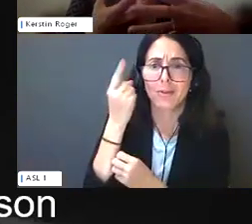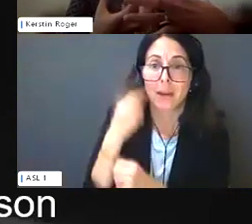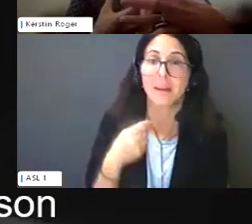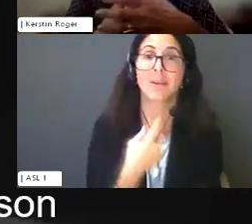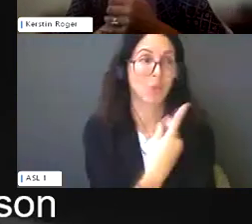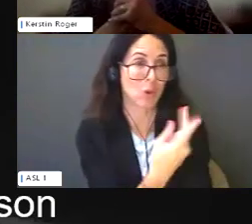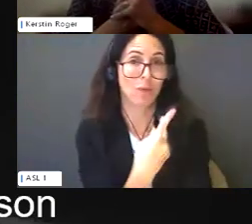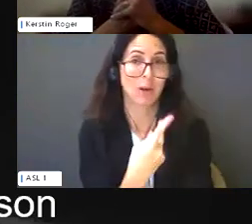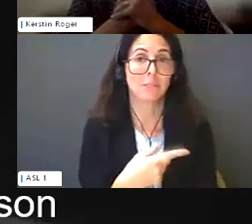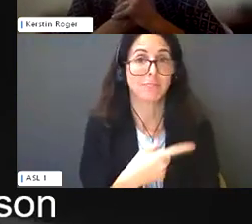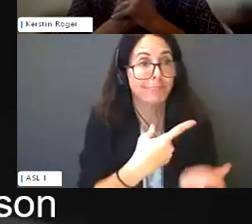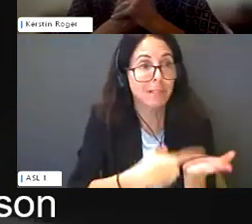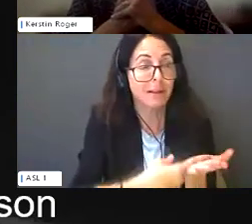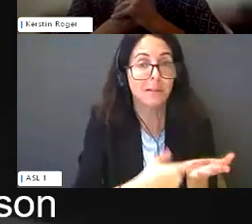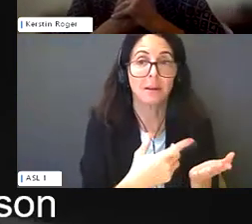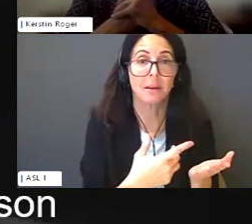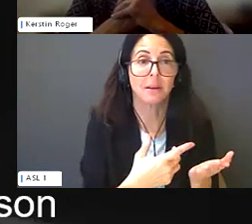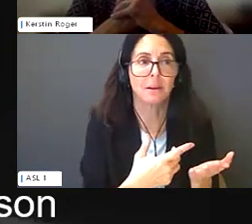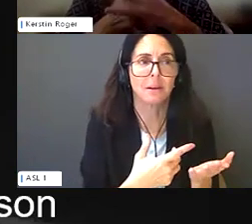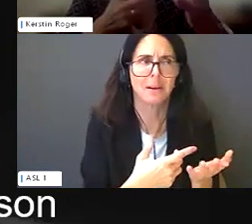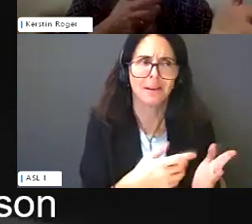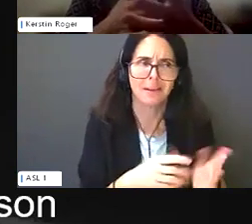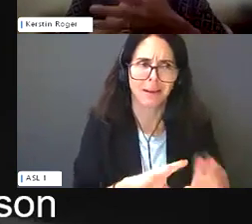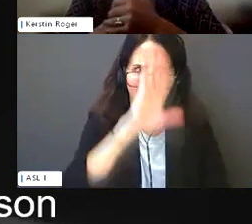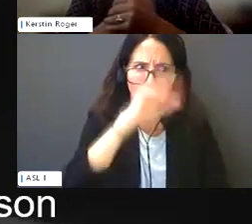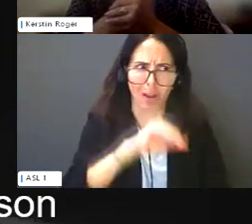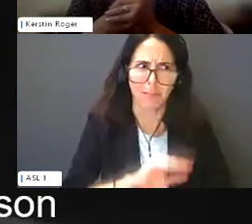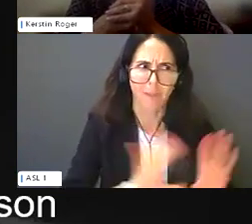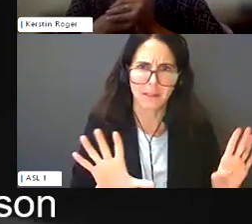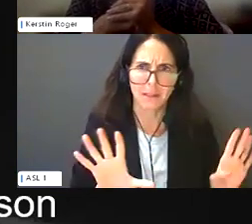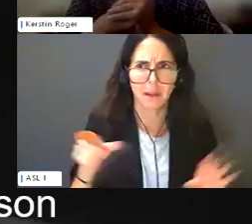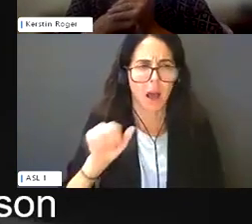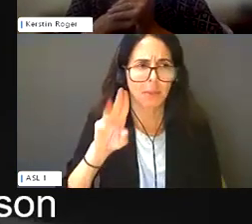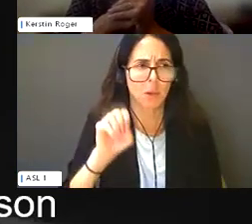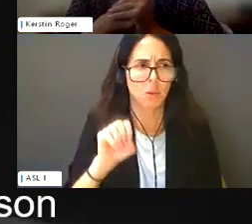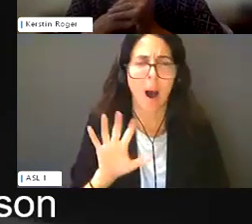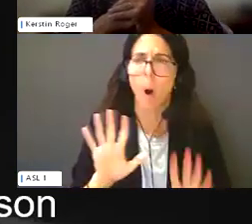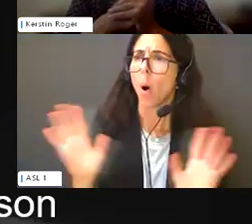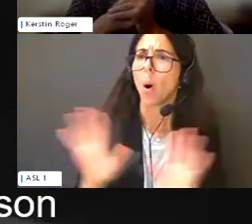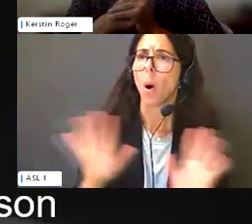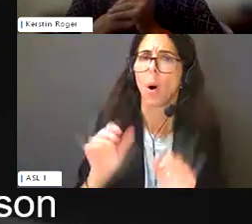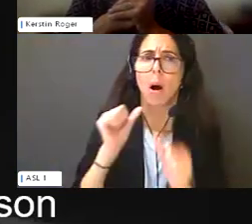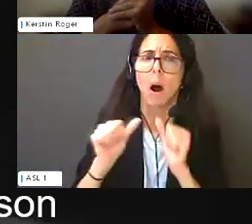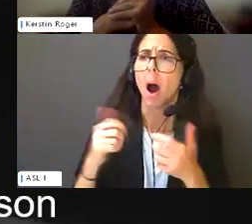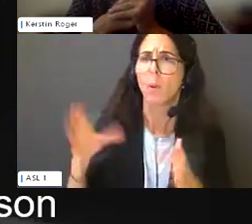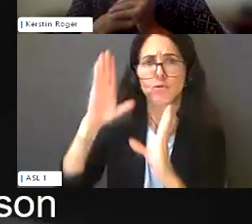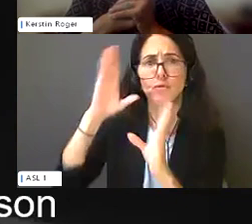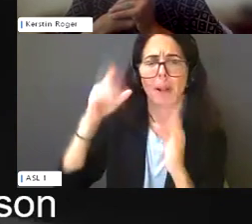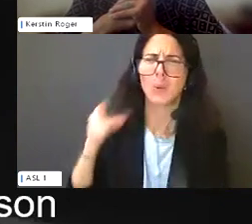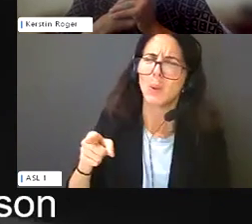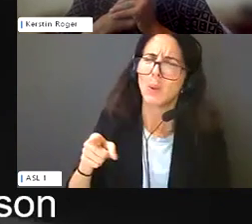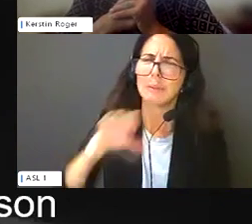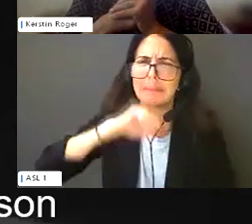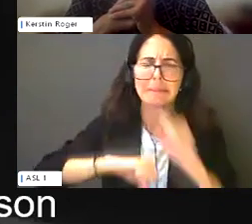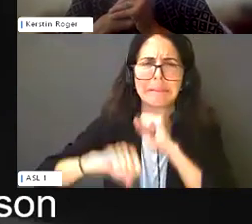talking with him about the fact that this was abuse, he said, but I don't want my nephew to get into trouble. He's had a very